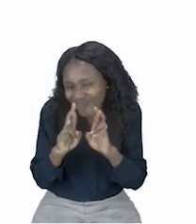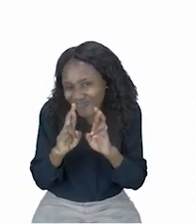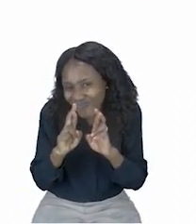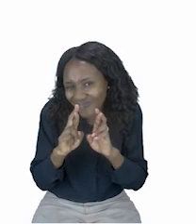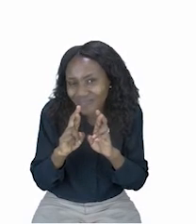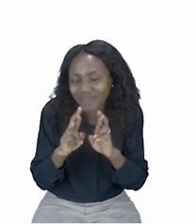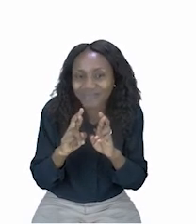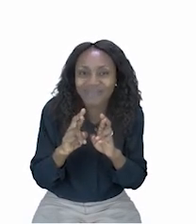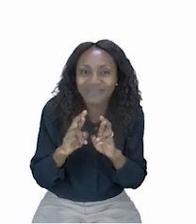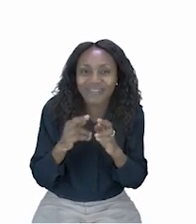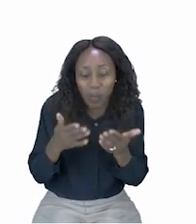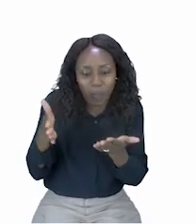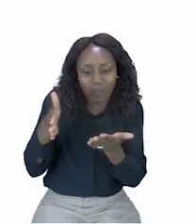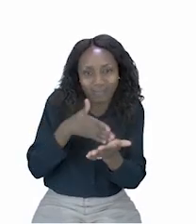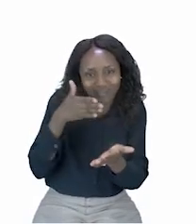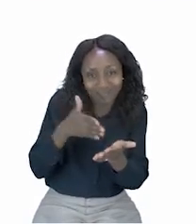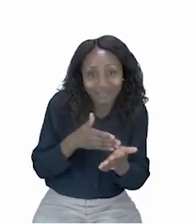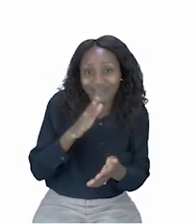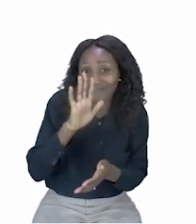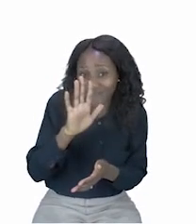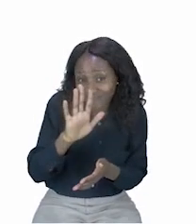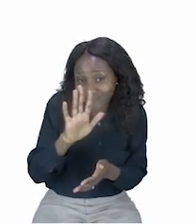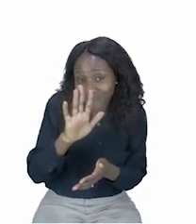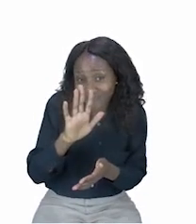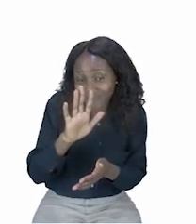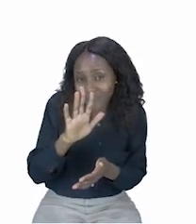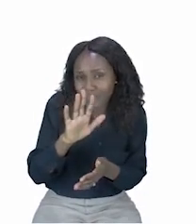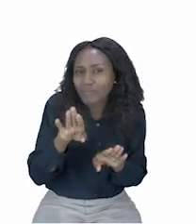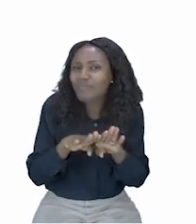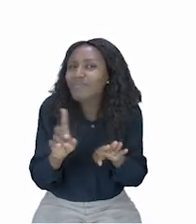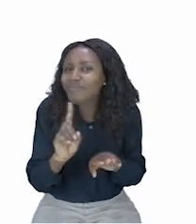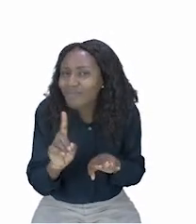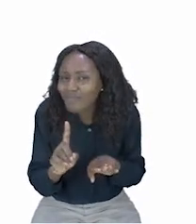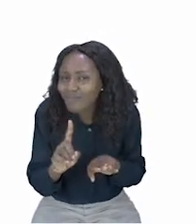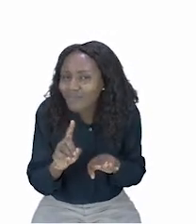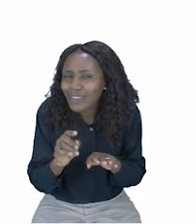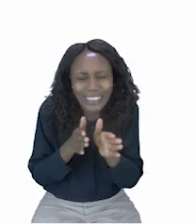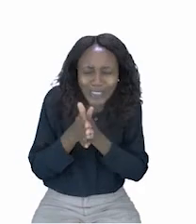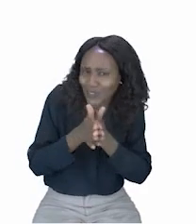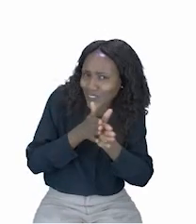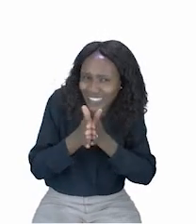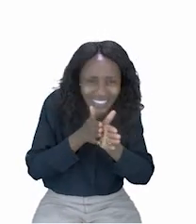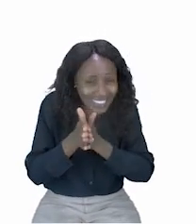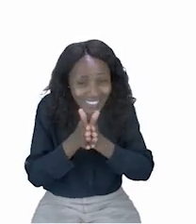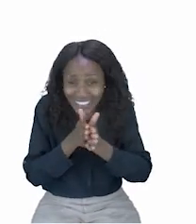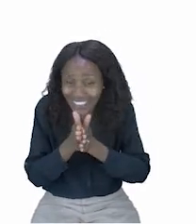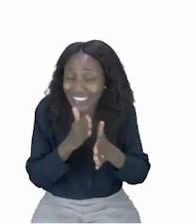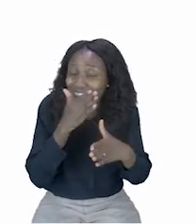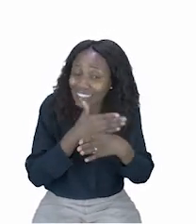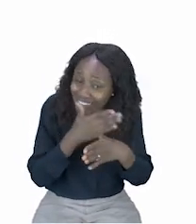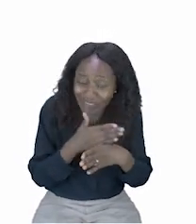Let's now turn to page 5, where we are going to have a very exciting